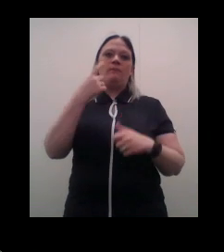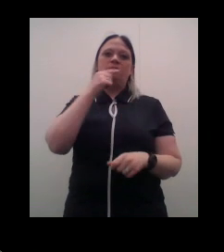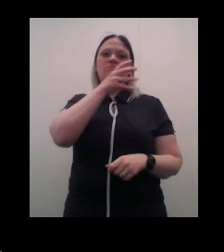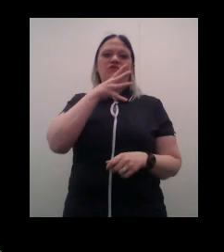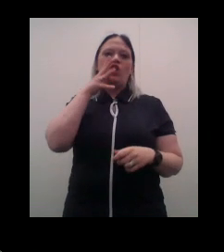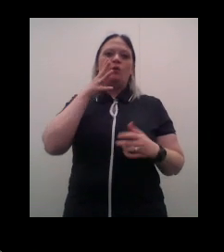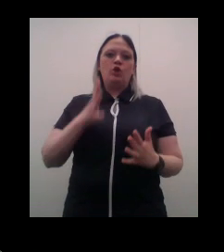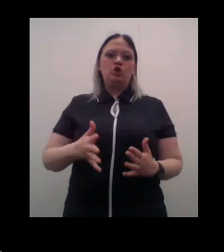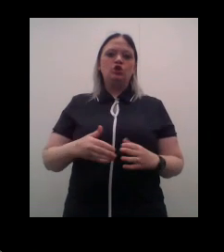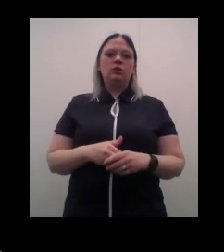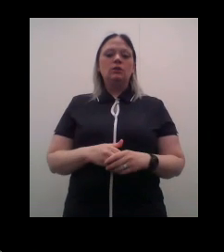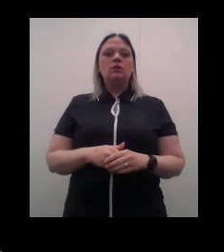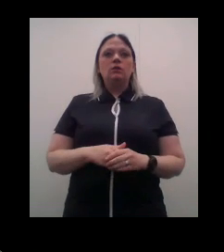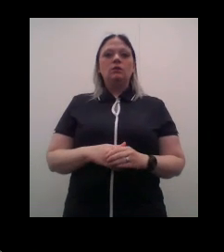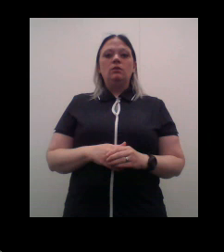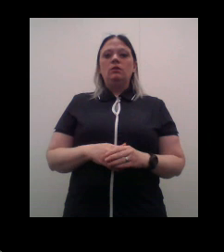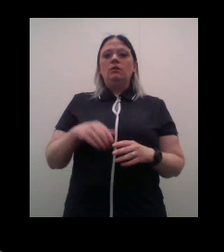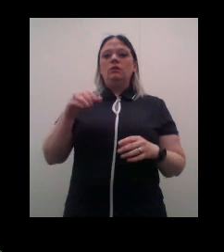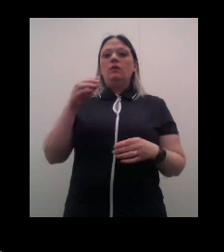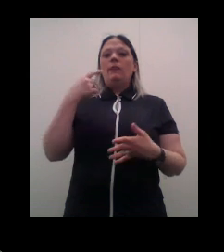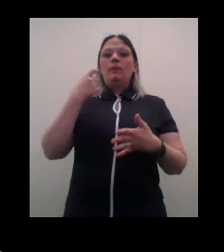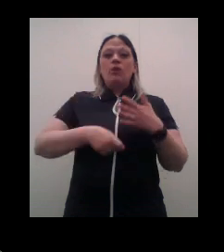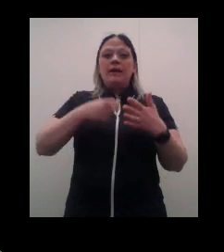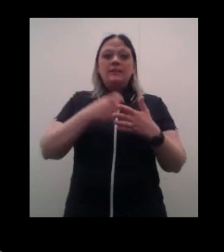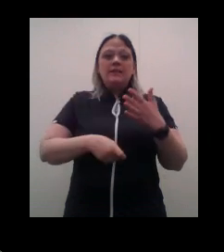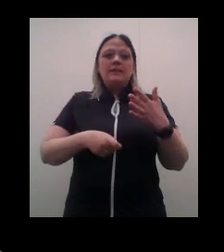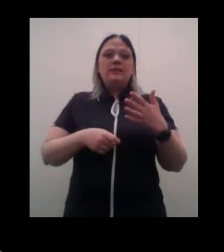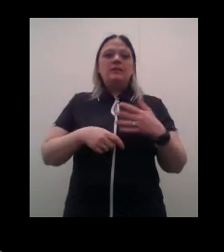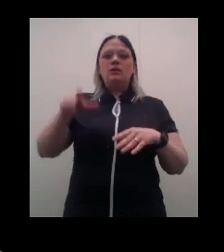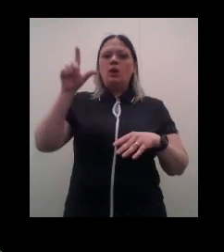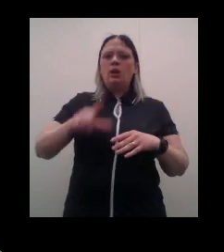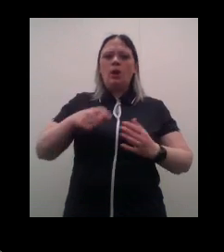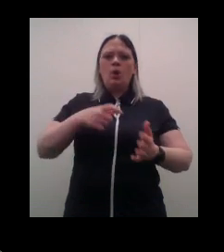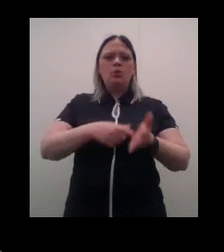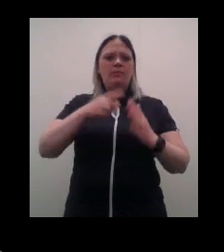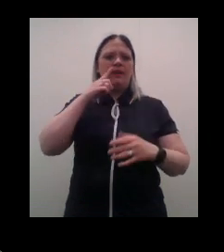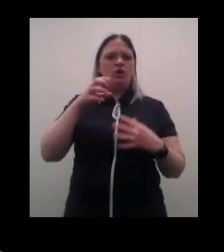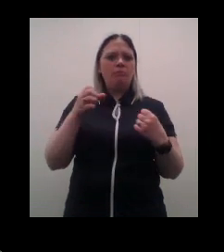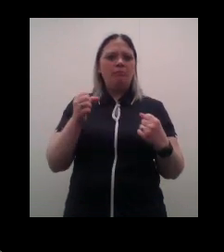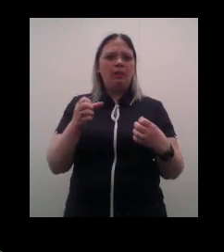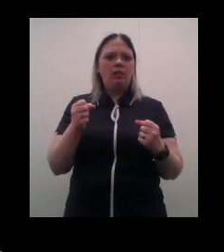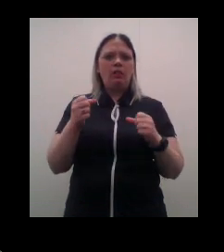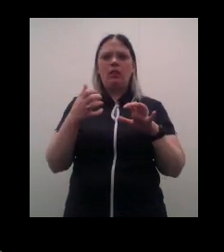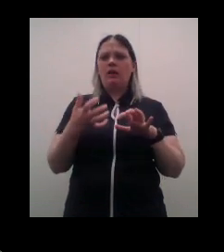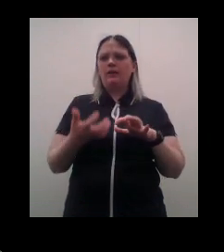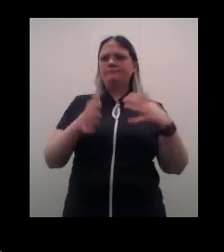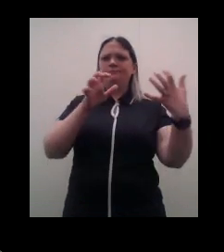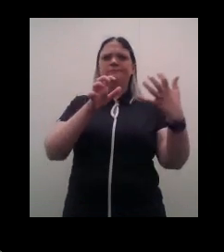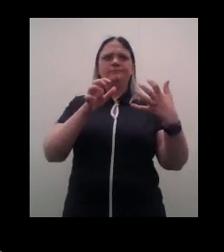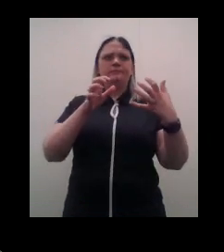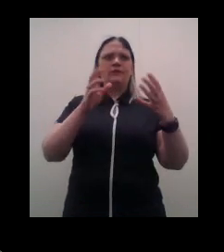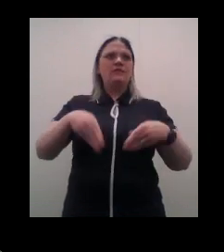farmers, which is the commodity prices, the low demand for milk, disruption of supply and demand chains, the loss